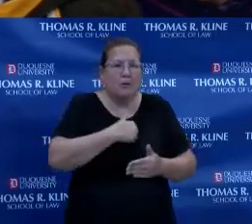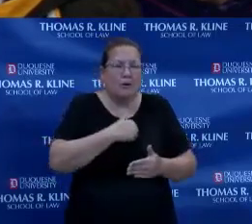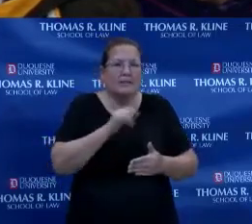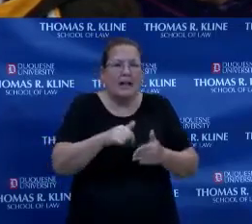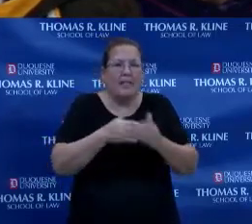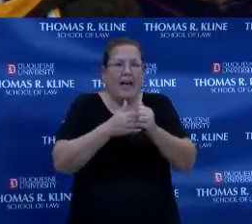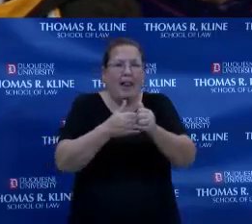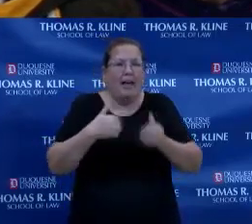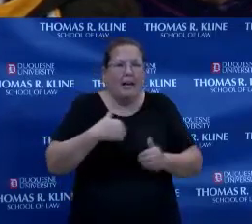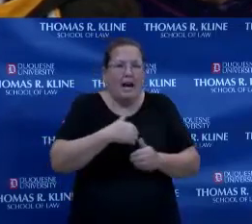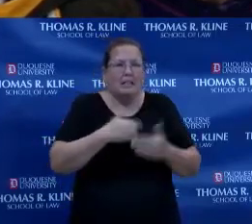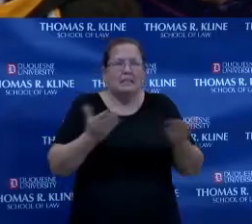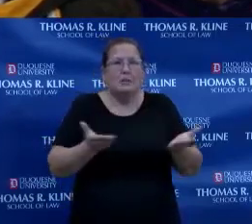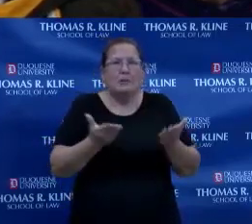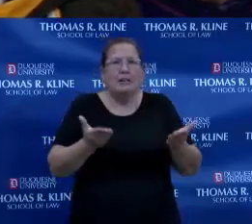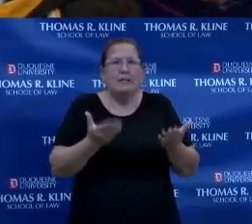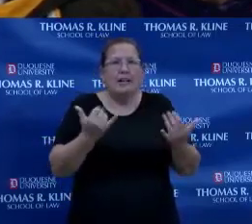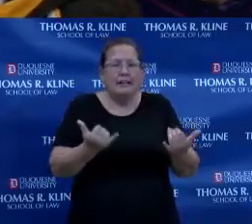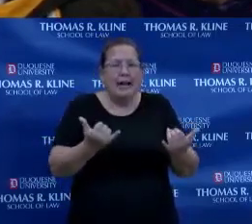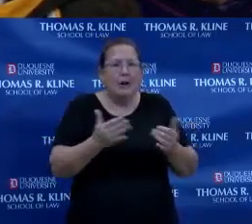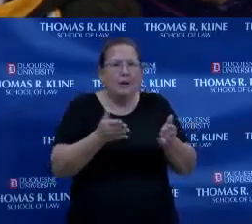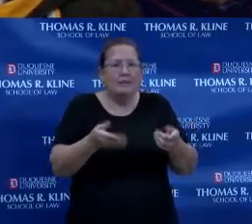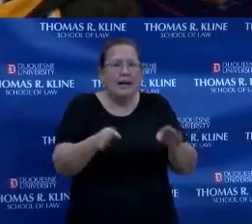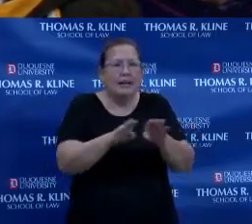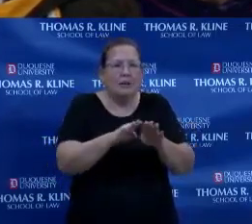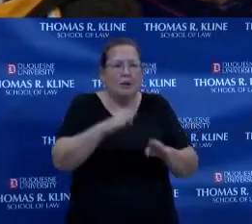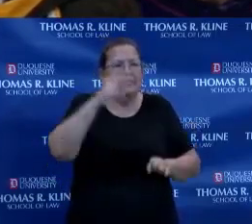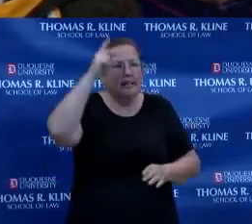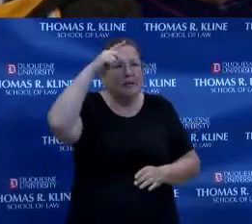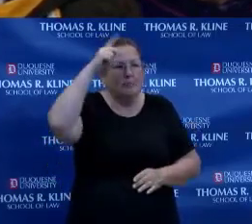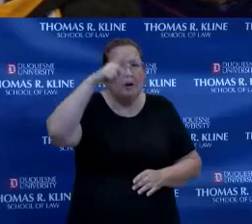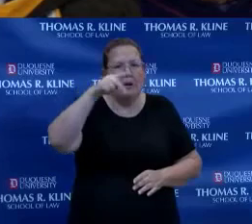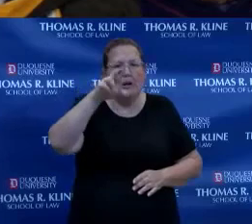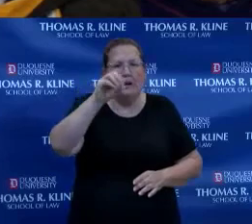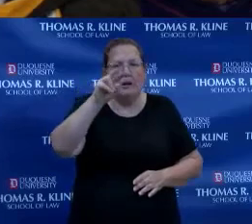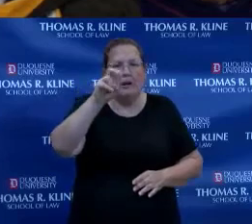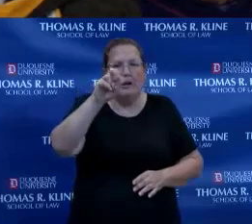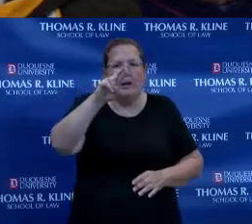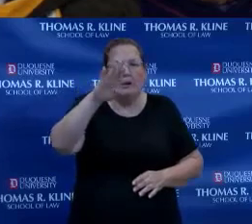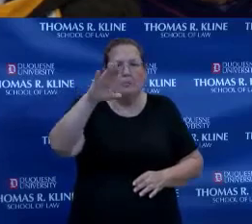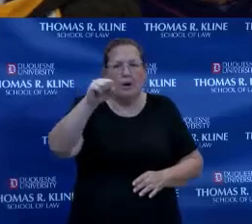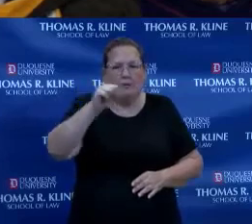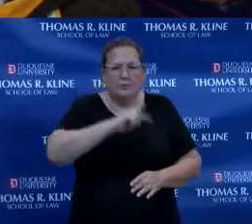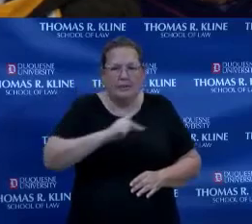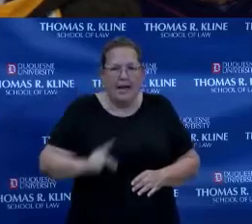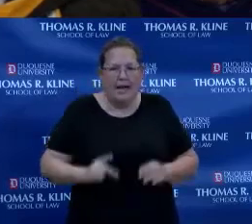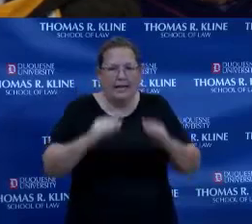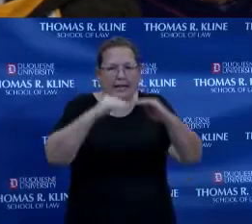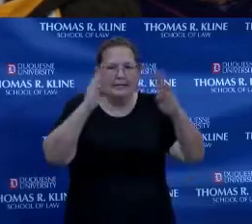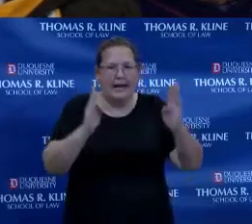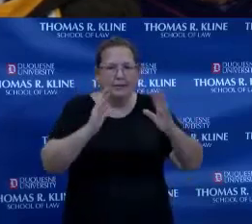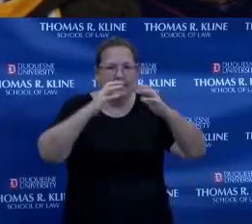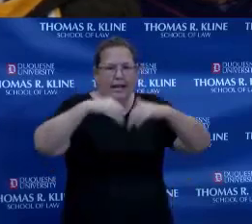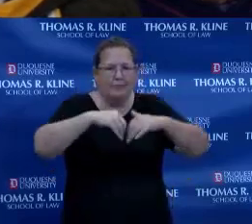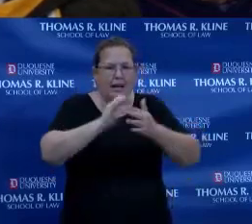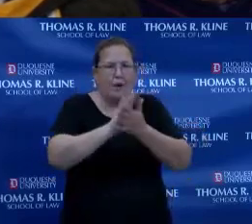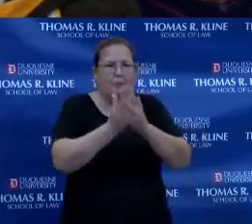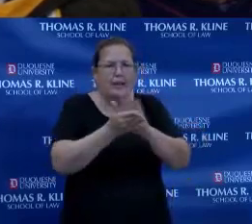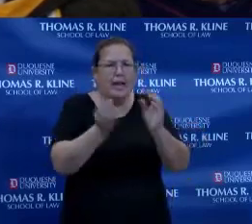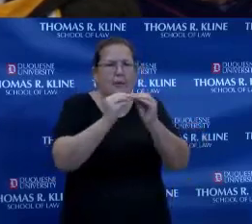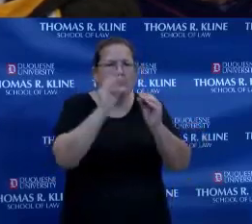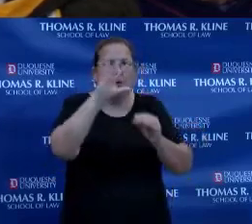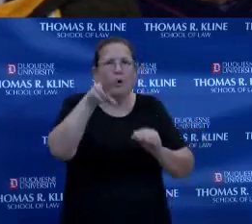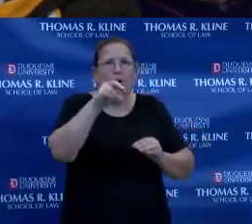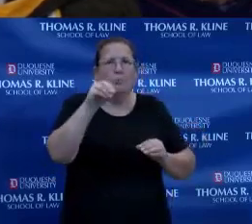a Nigerian Yoruba proverb says, "A king's palace that burned down actually became more beautiful,"